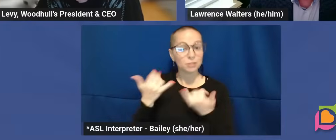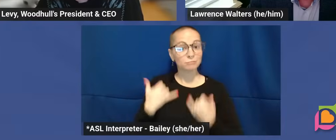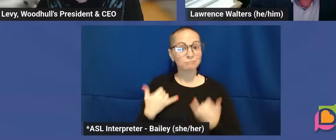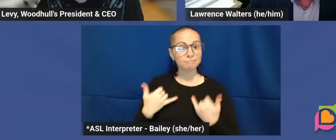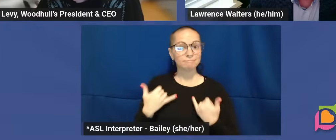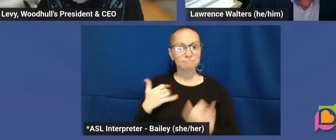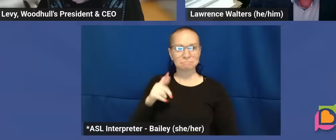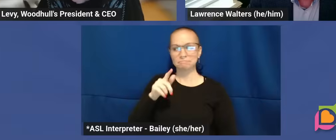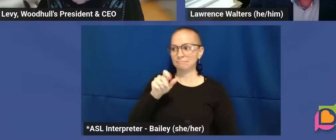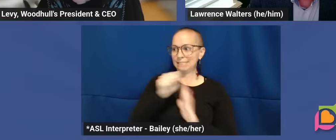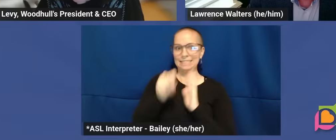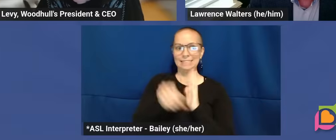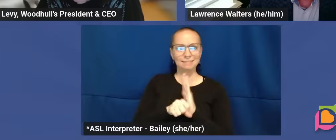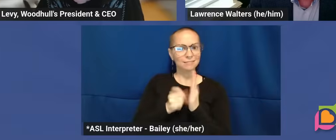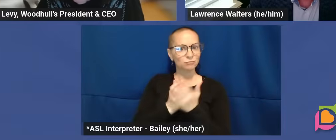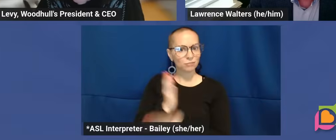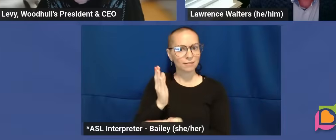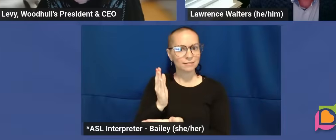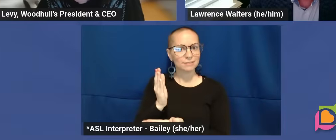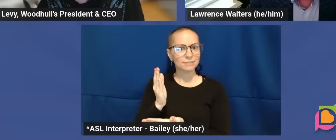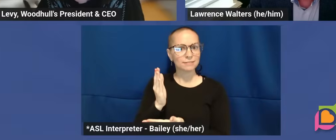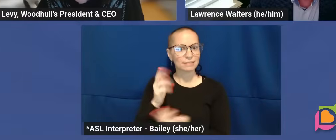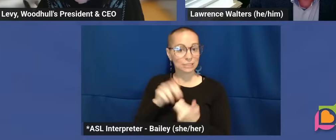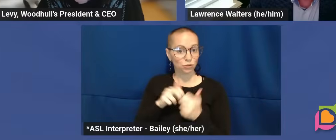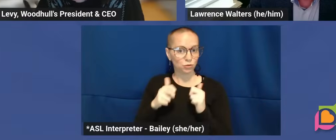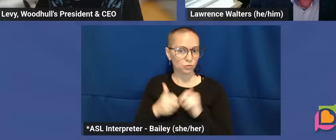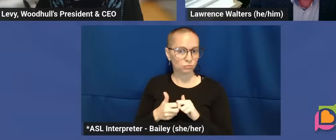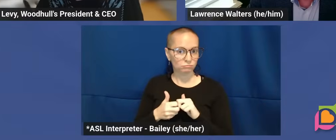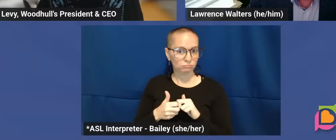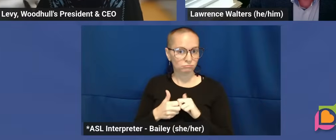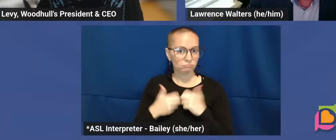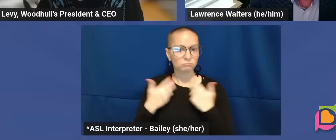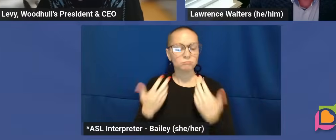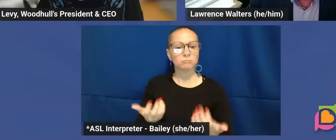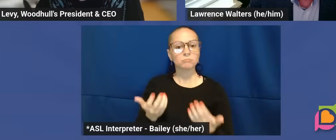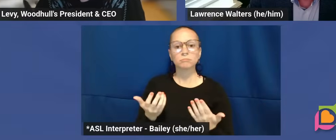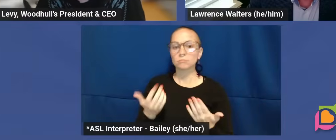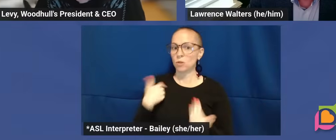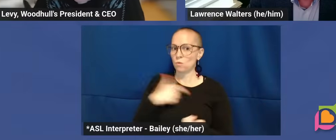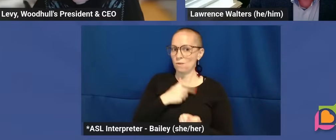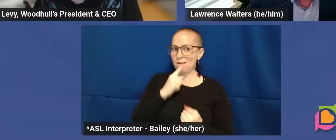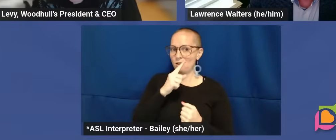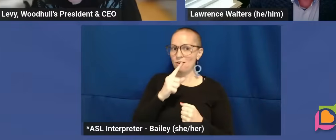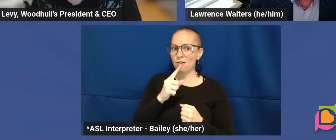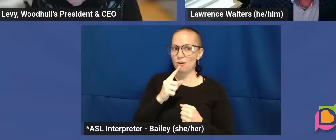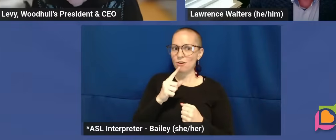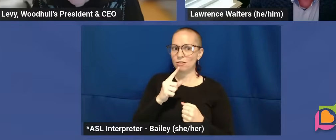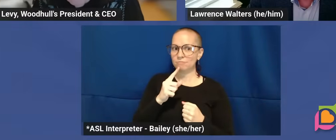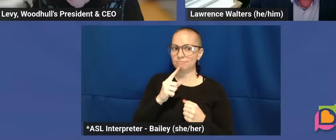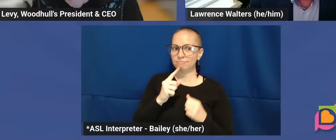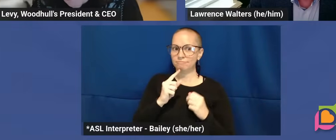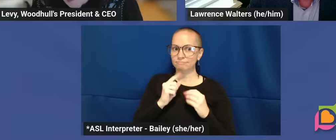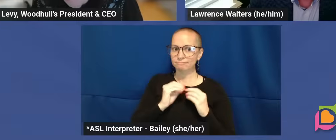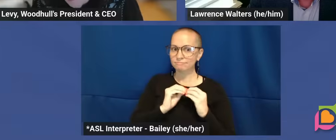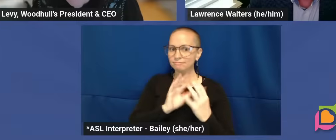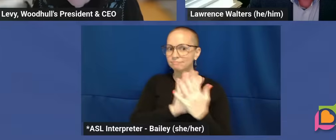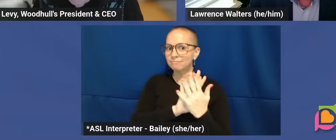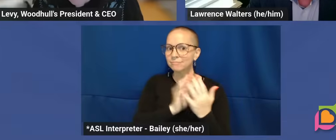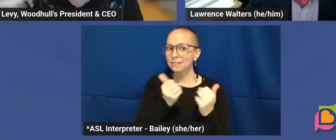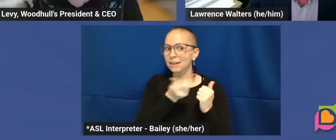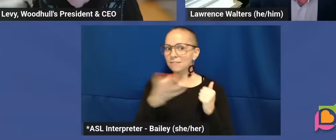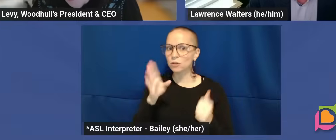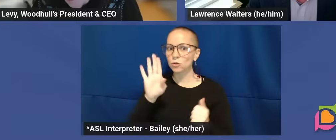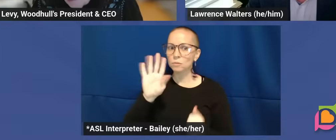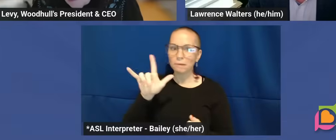it's a states' rights issue. We're fighting a couple of bills coming up